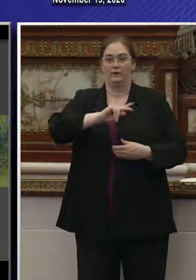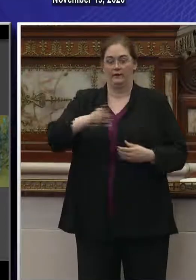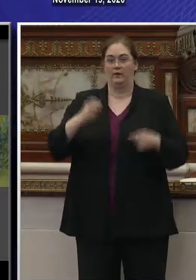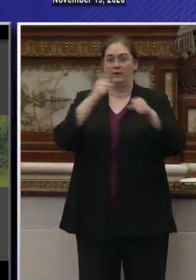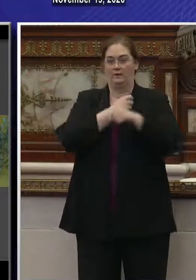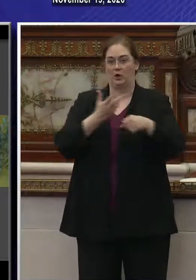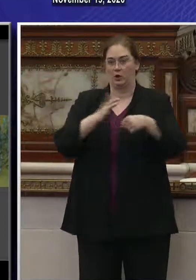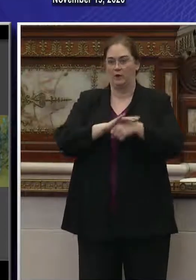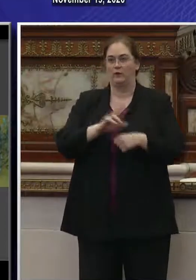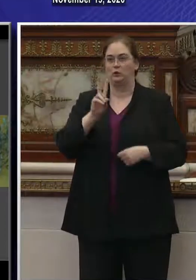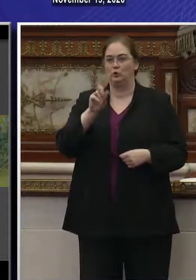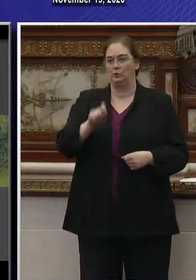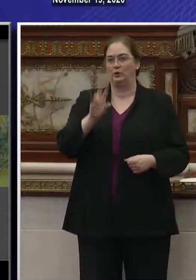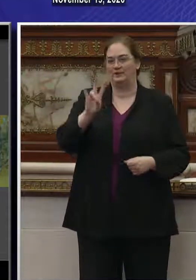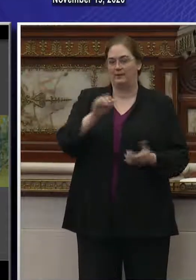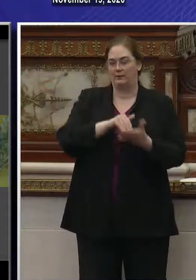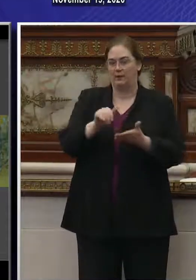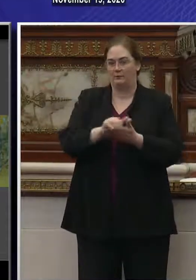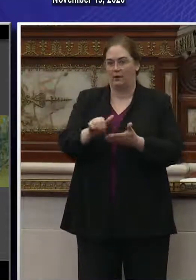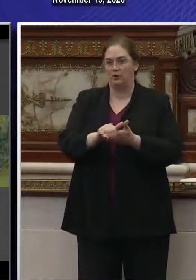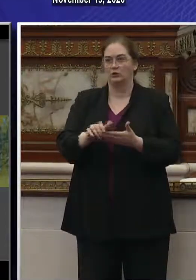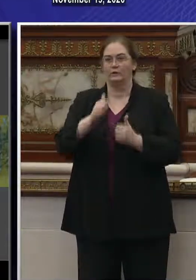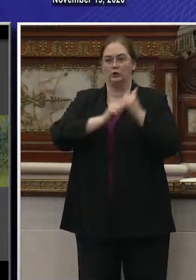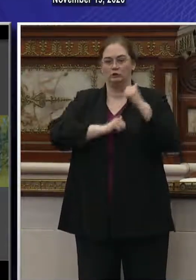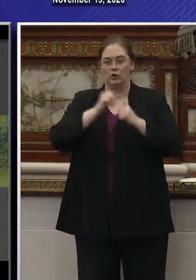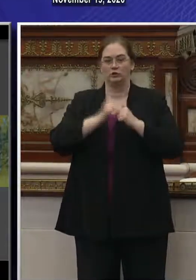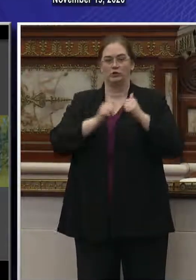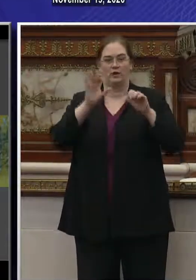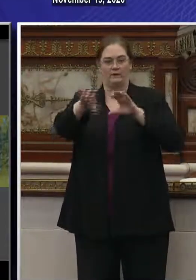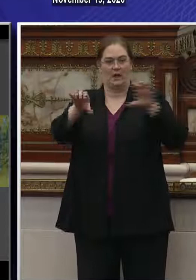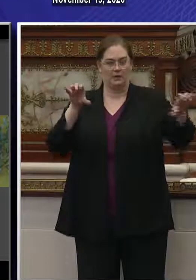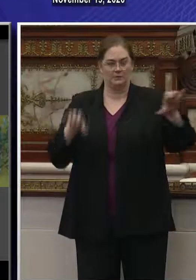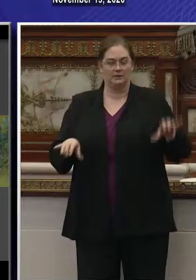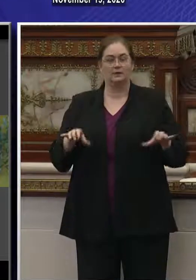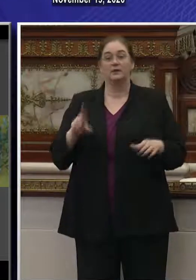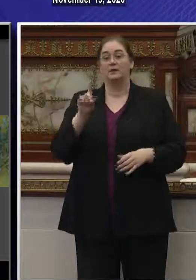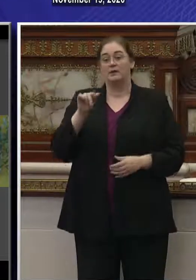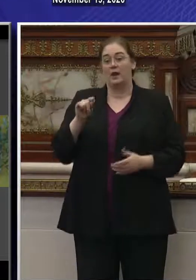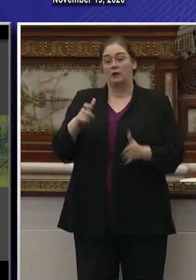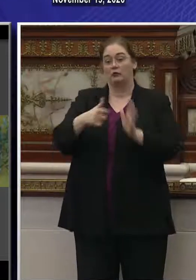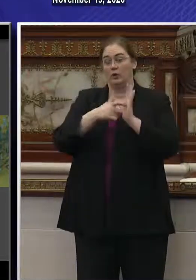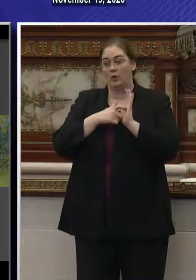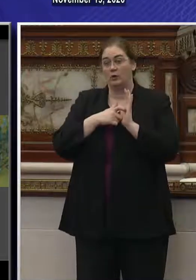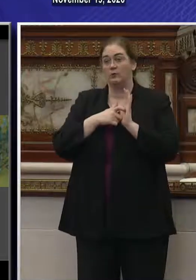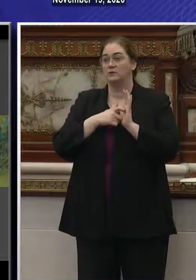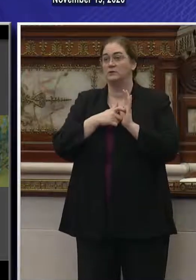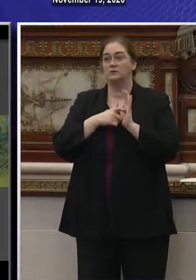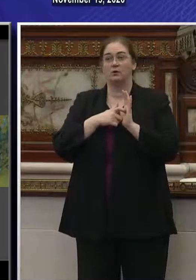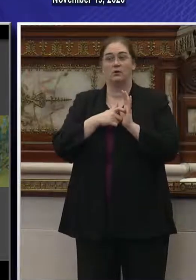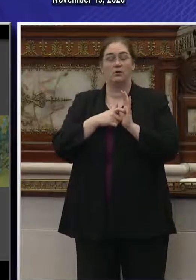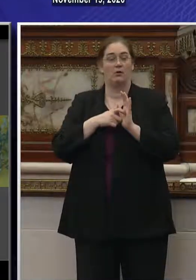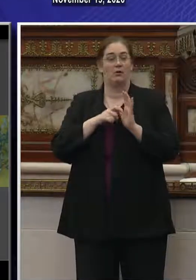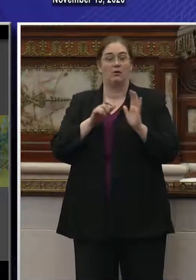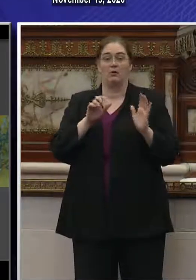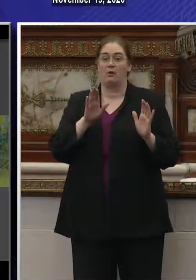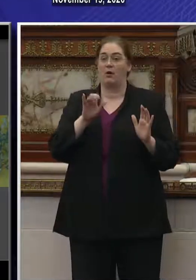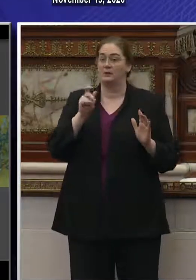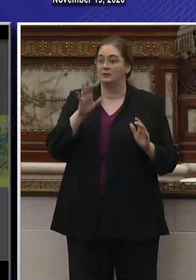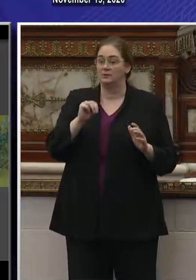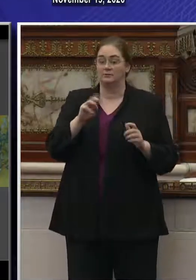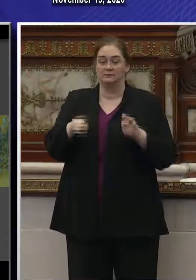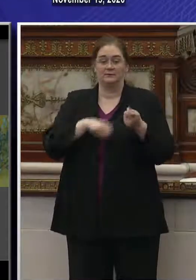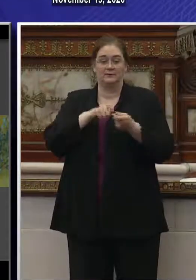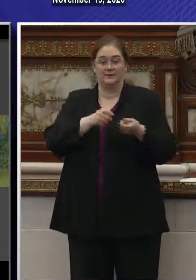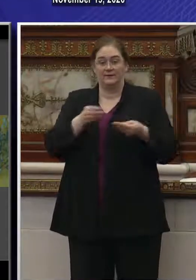Fighting COVID $2.7 million for constructions of these sites. The data requirements are all custom. It all has to be